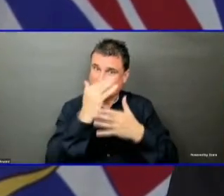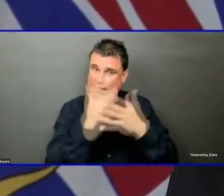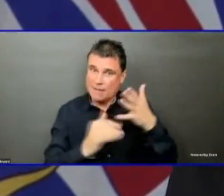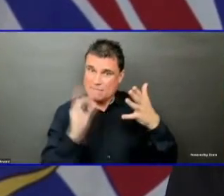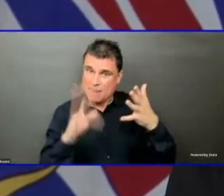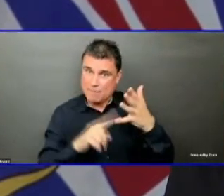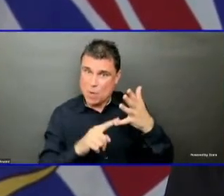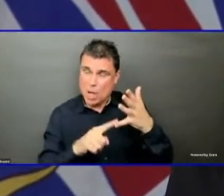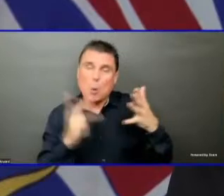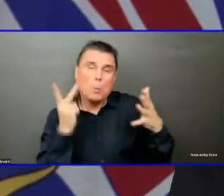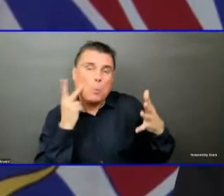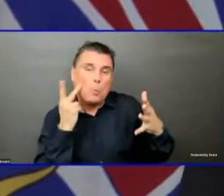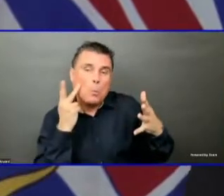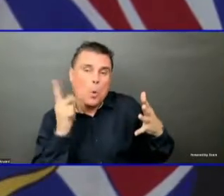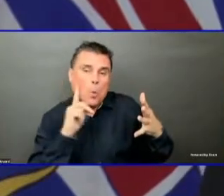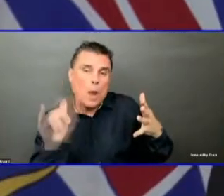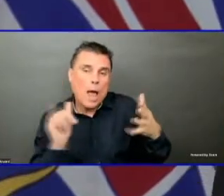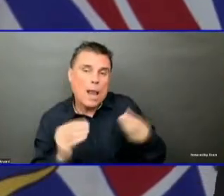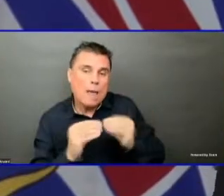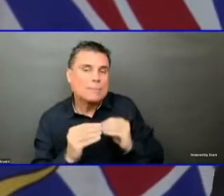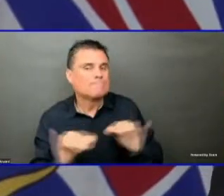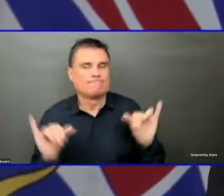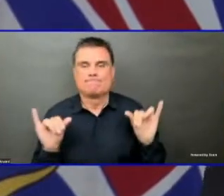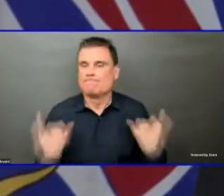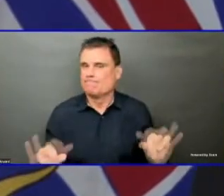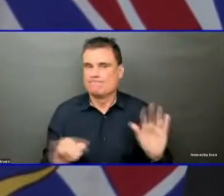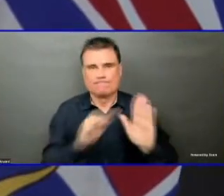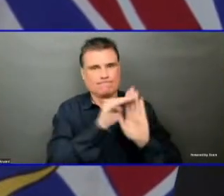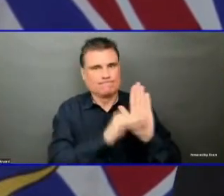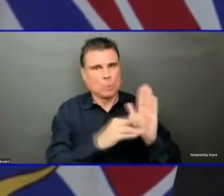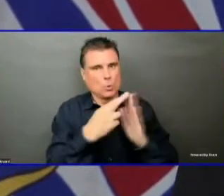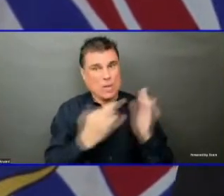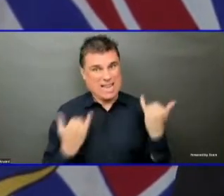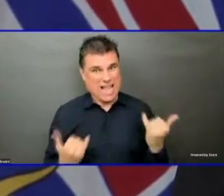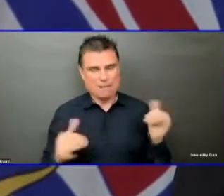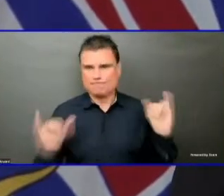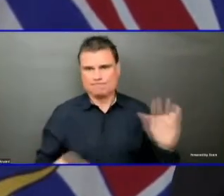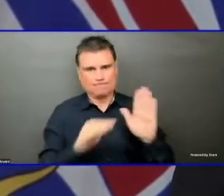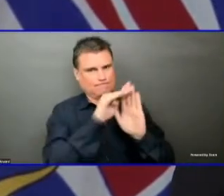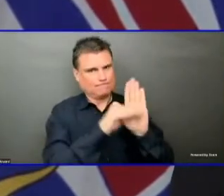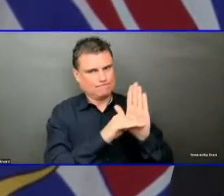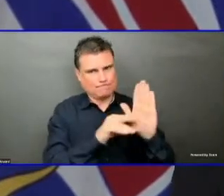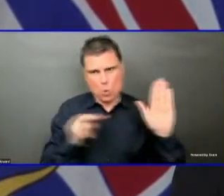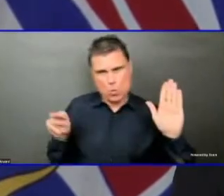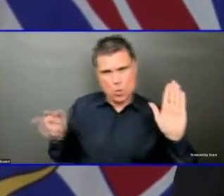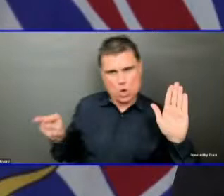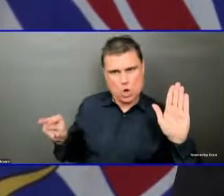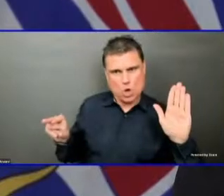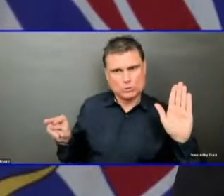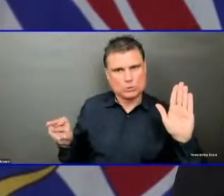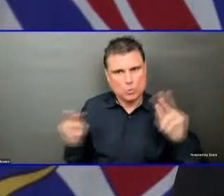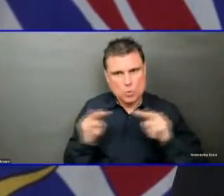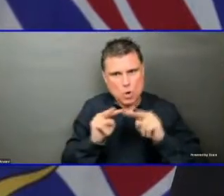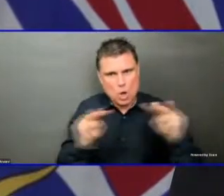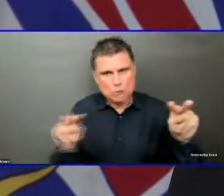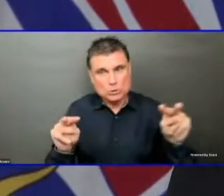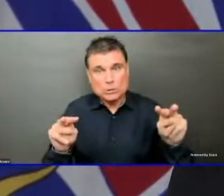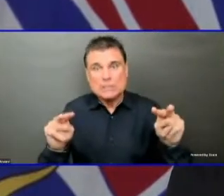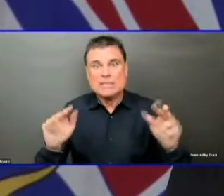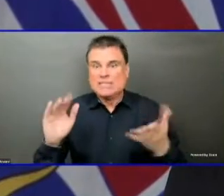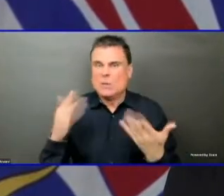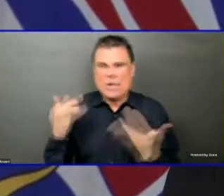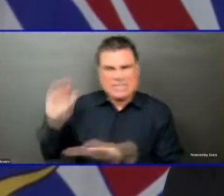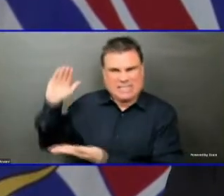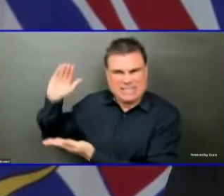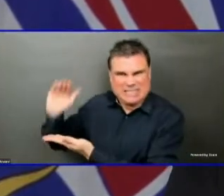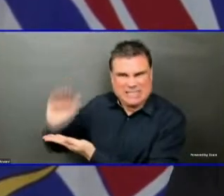staying local right now for the next while will mean fewer cases, means fewer outbreaks, means fewer